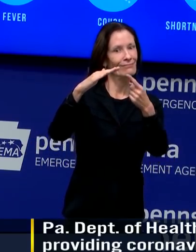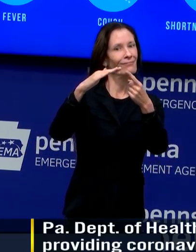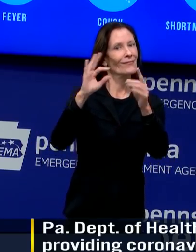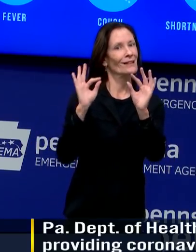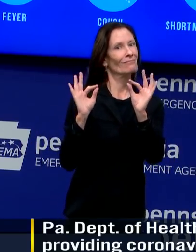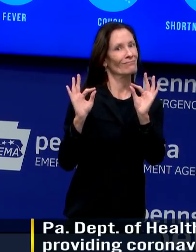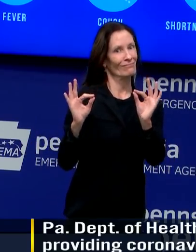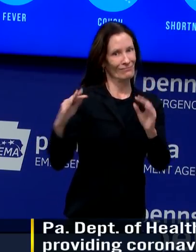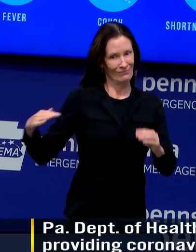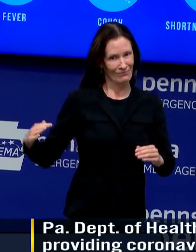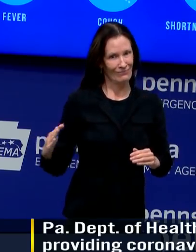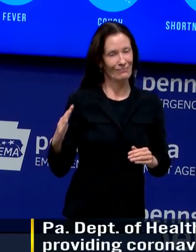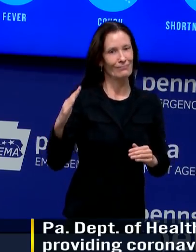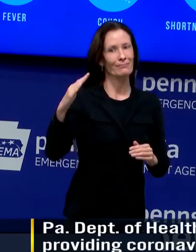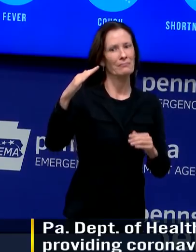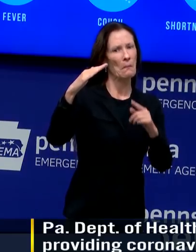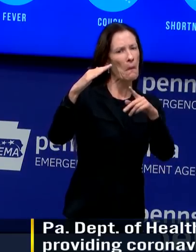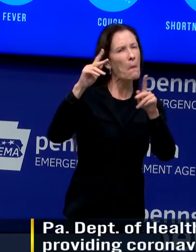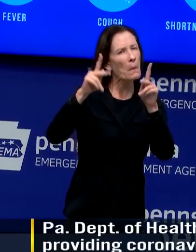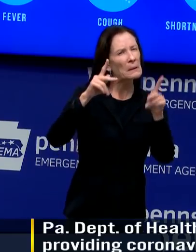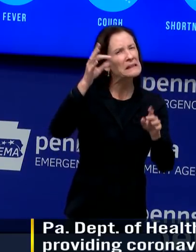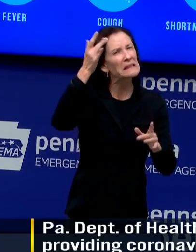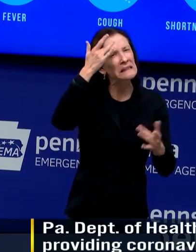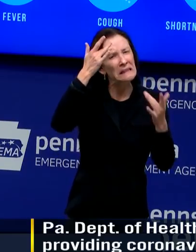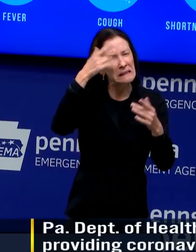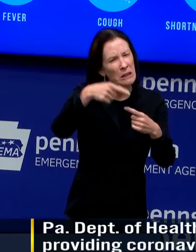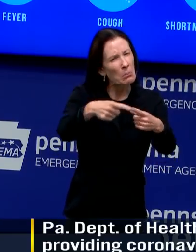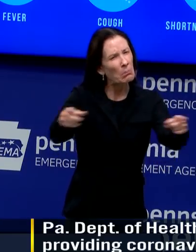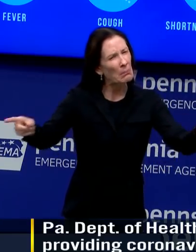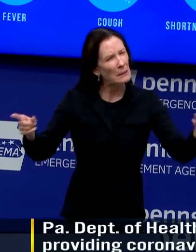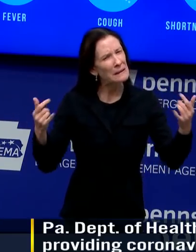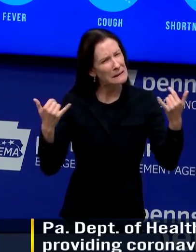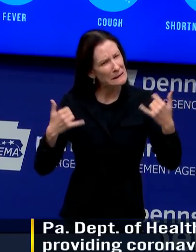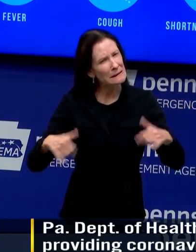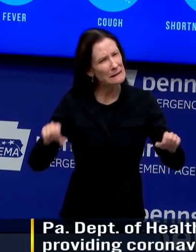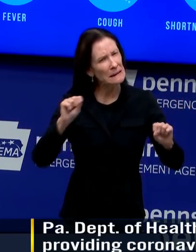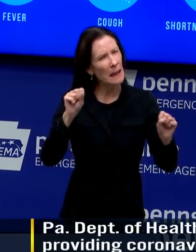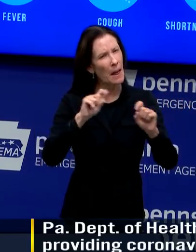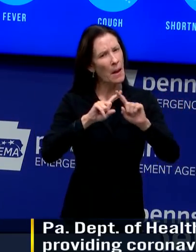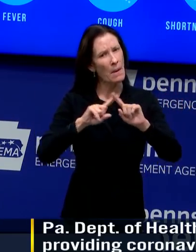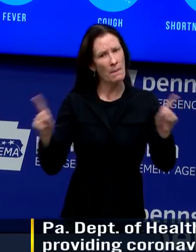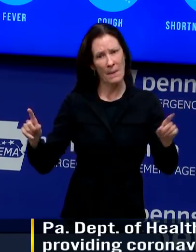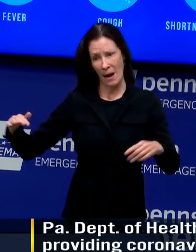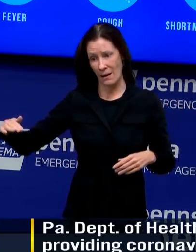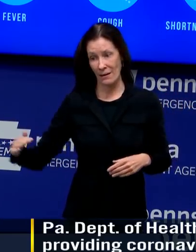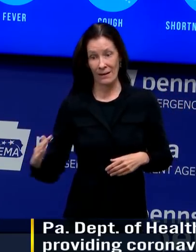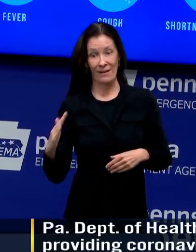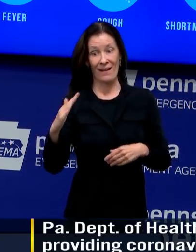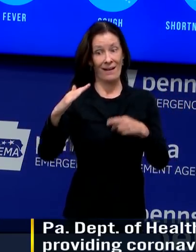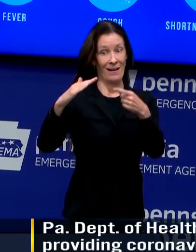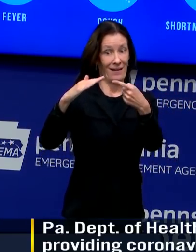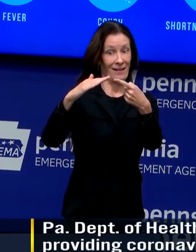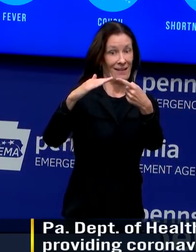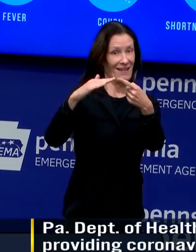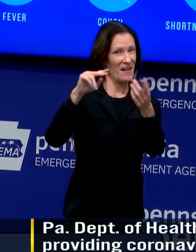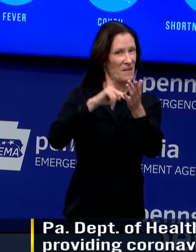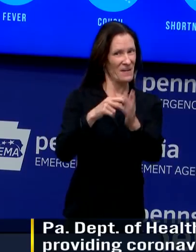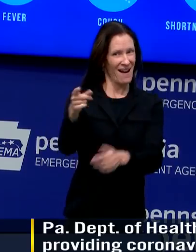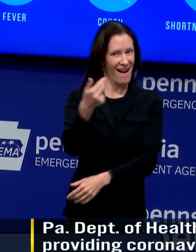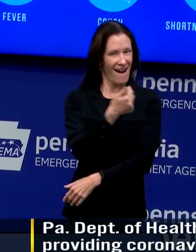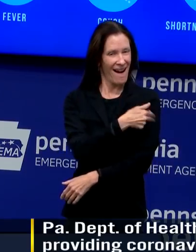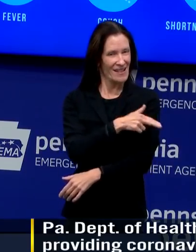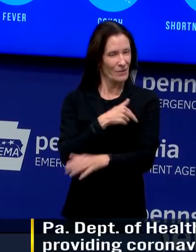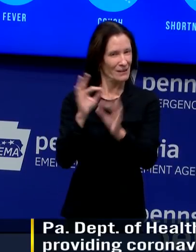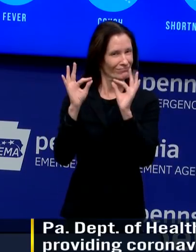to receive the medical treatment they need. And while many families are grieving loved ones lost to the virus, we have not seen